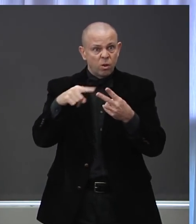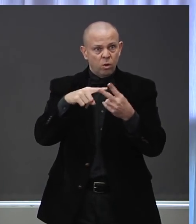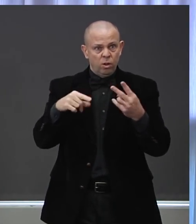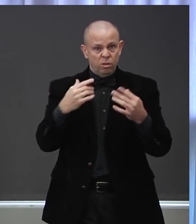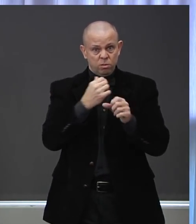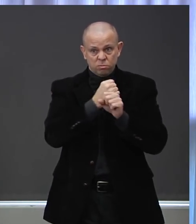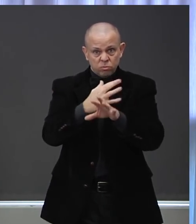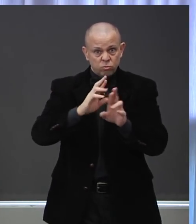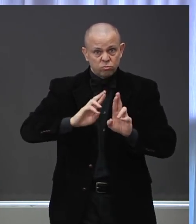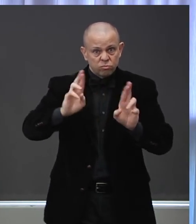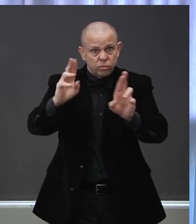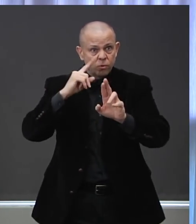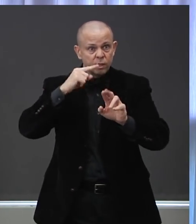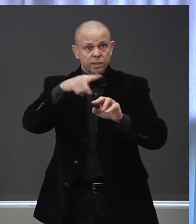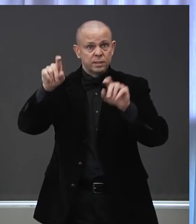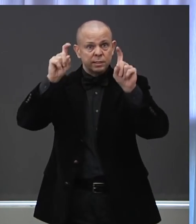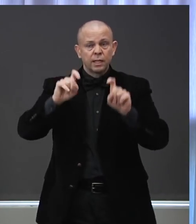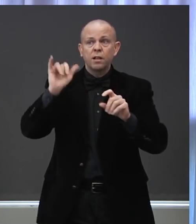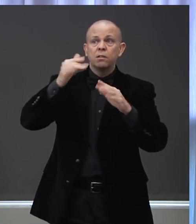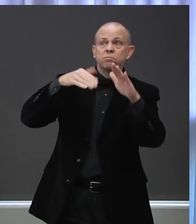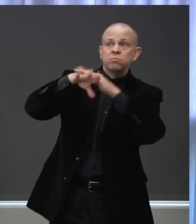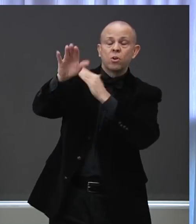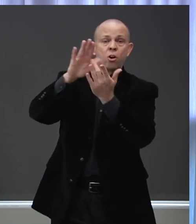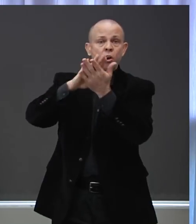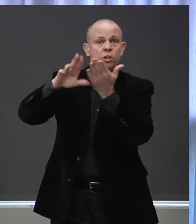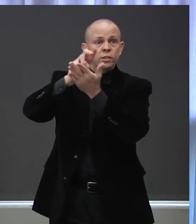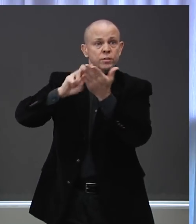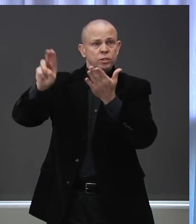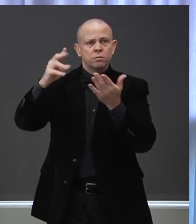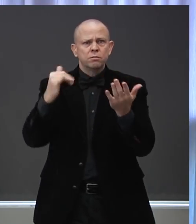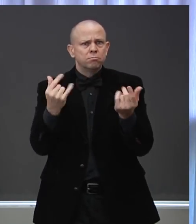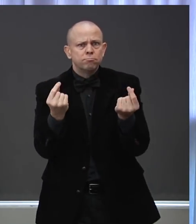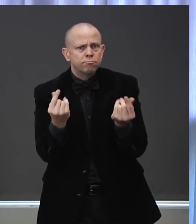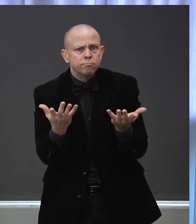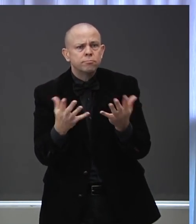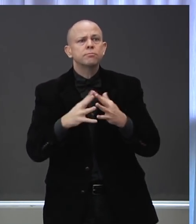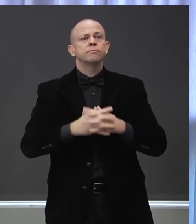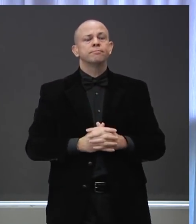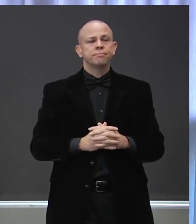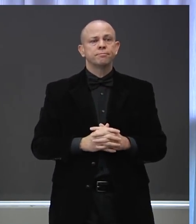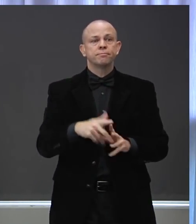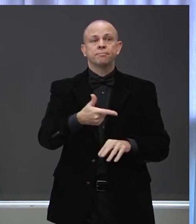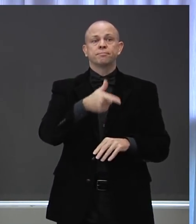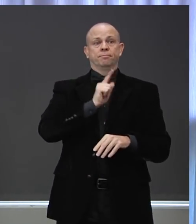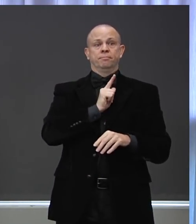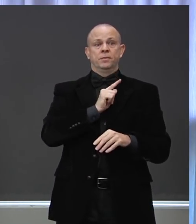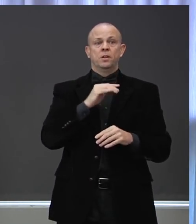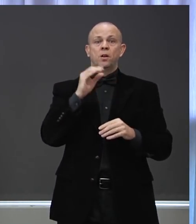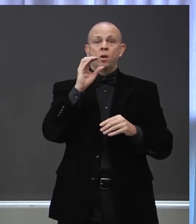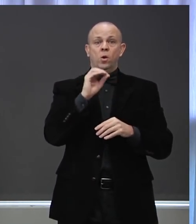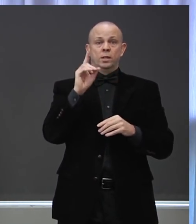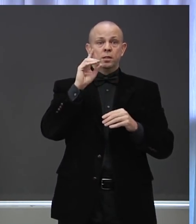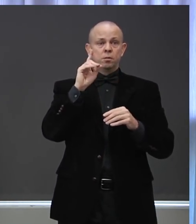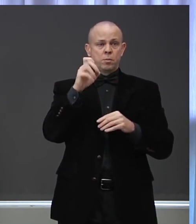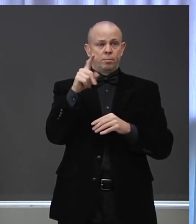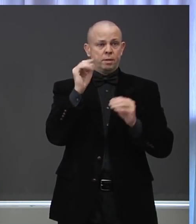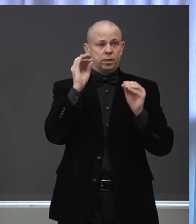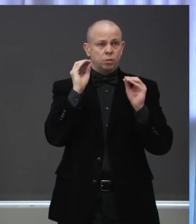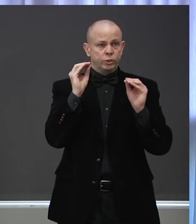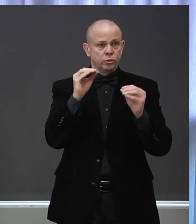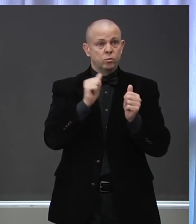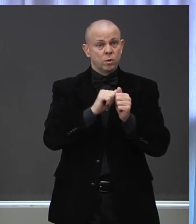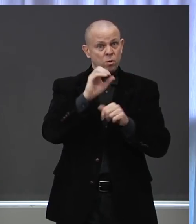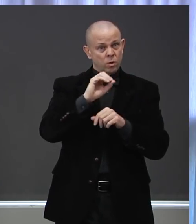into college or university? And so the department, again in coordination and support from the Oregon Health Authority,